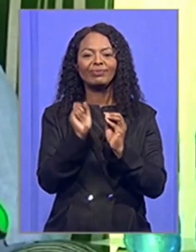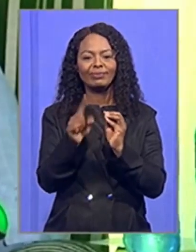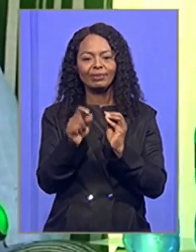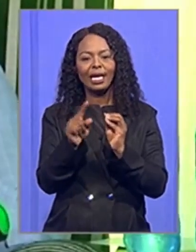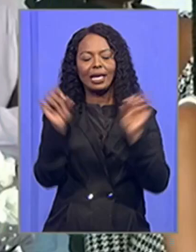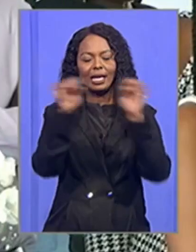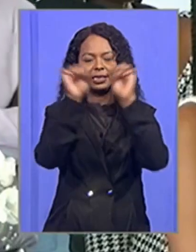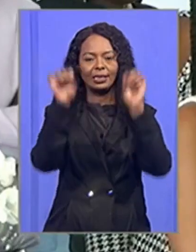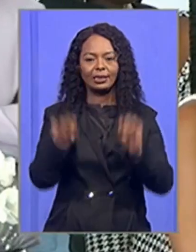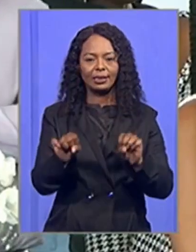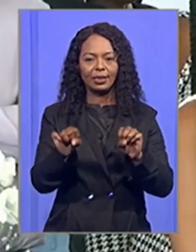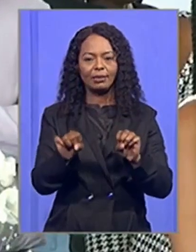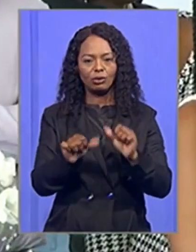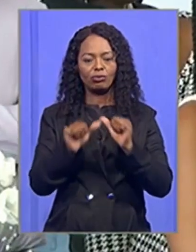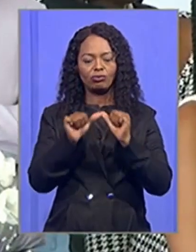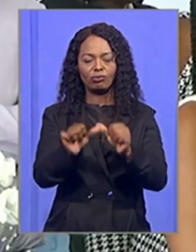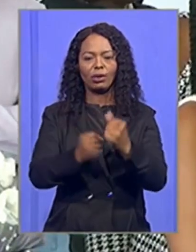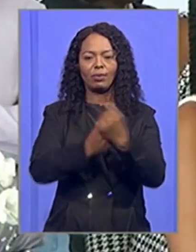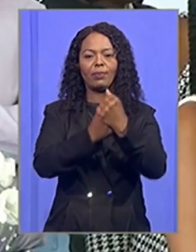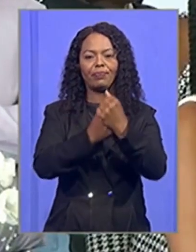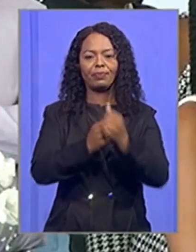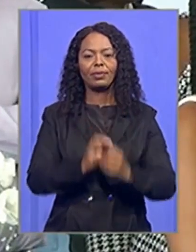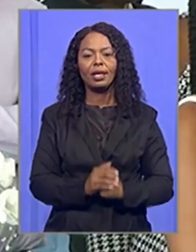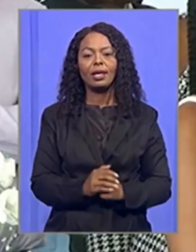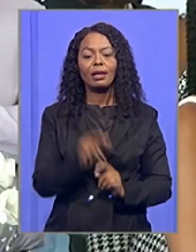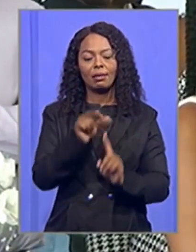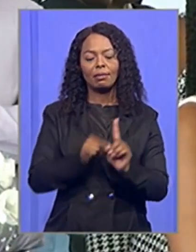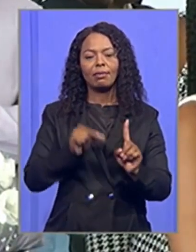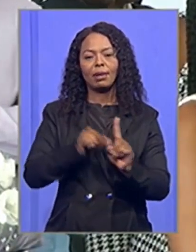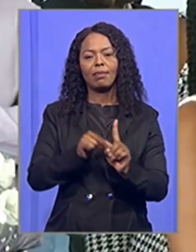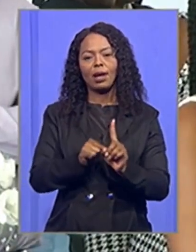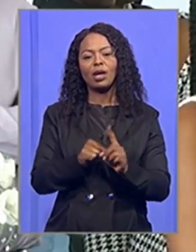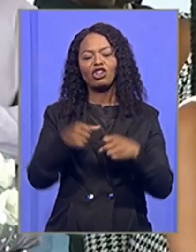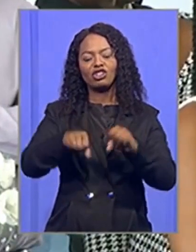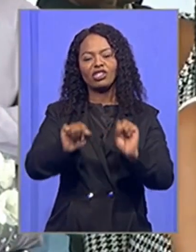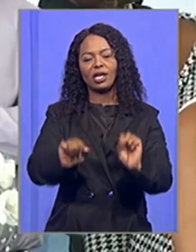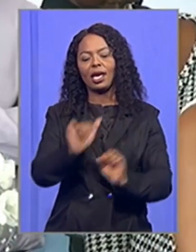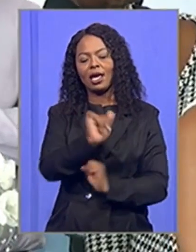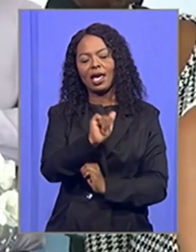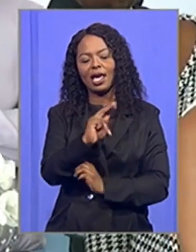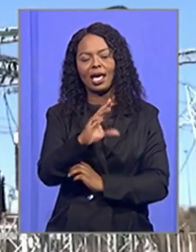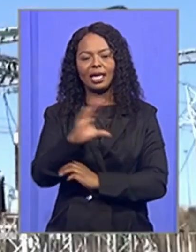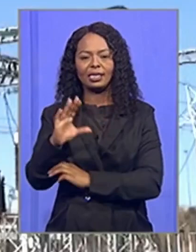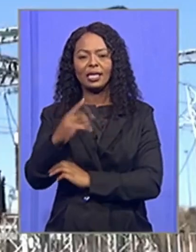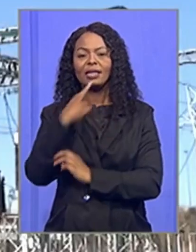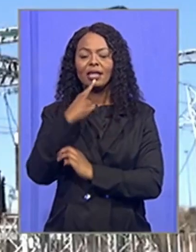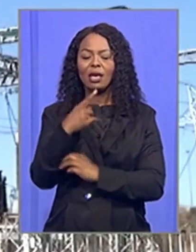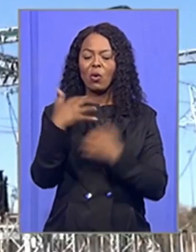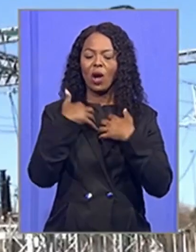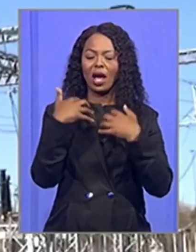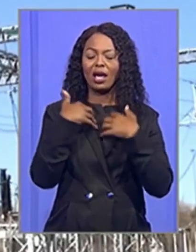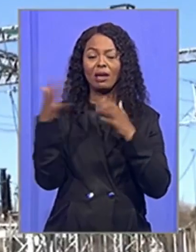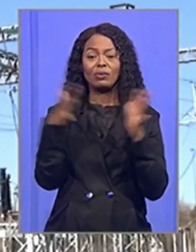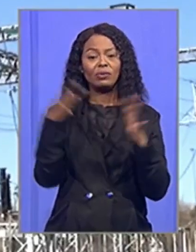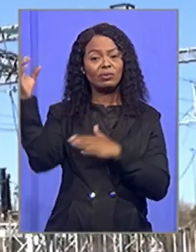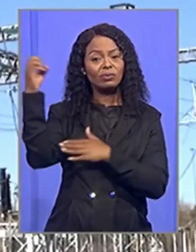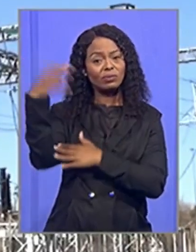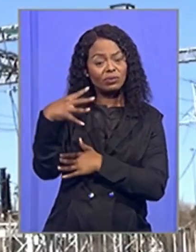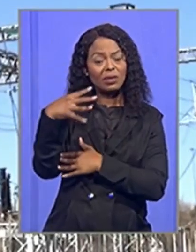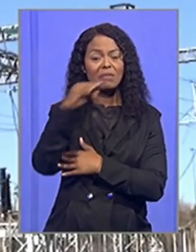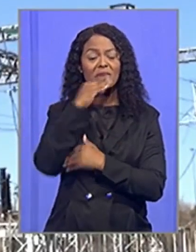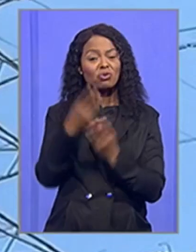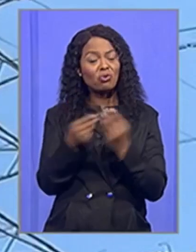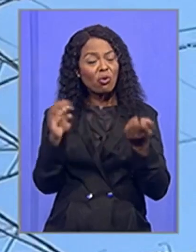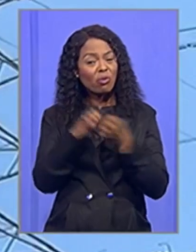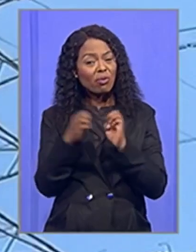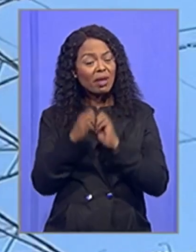on the system. Modulasetilo wa ANC gore o tshwengwa ke ntlha ya gore a motlakase o phepa e ka nna tharabololo ya mathata a